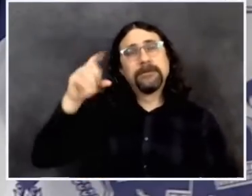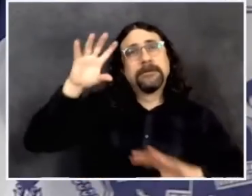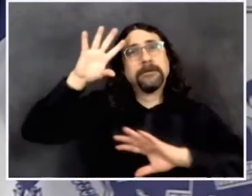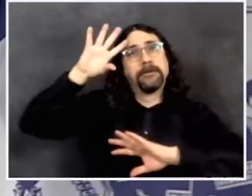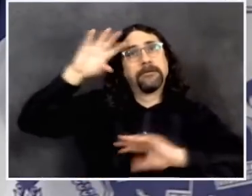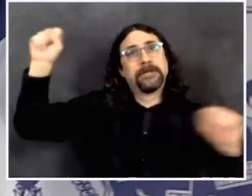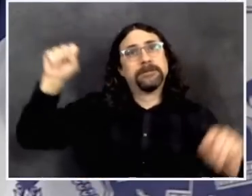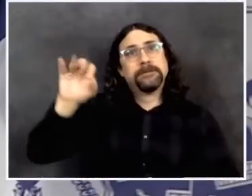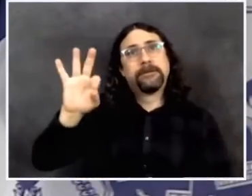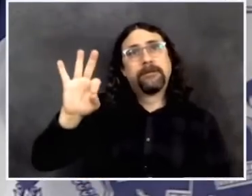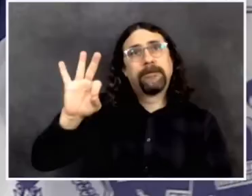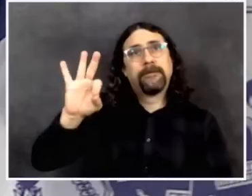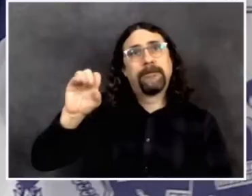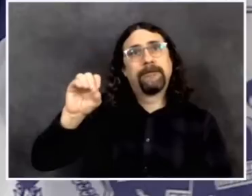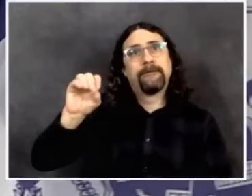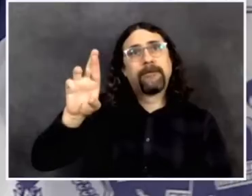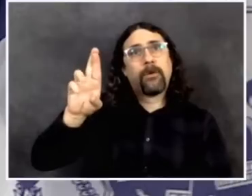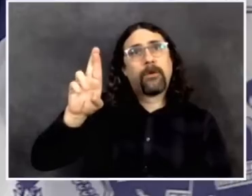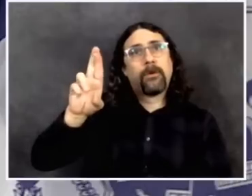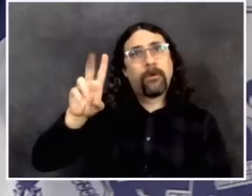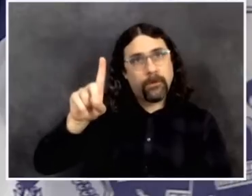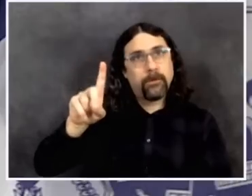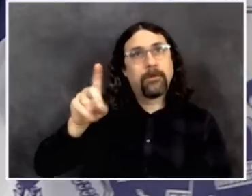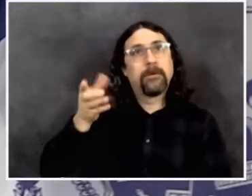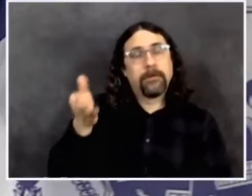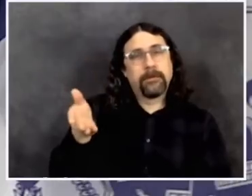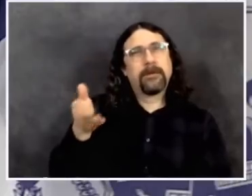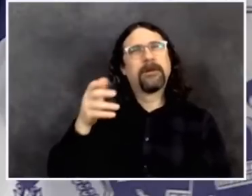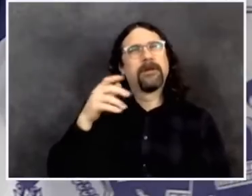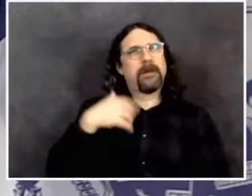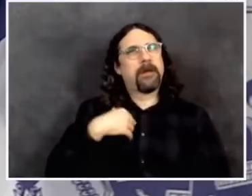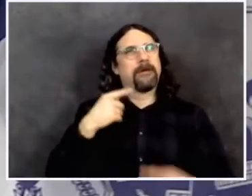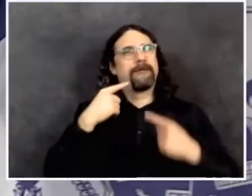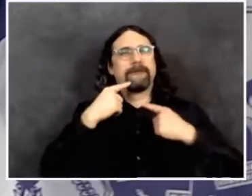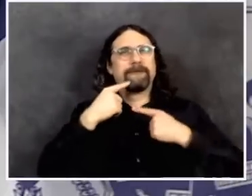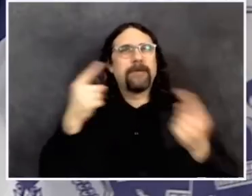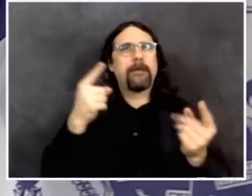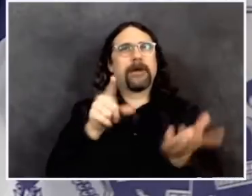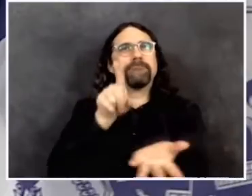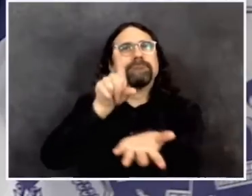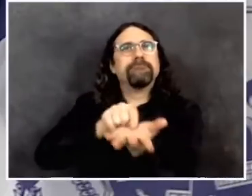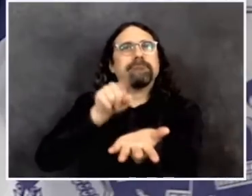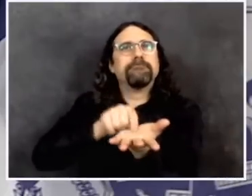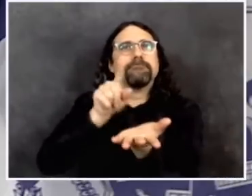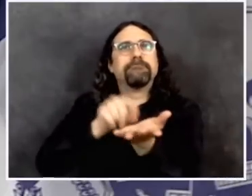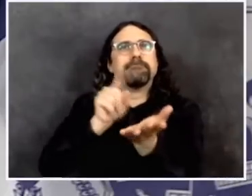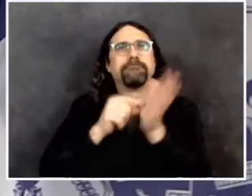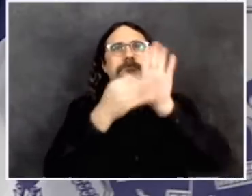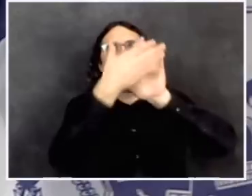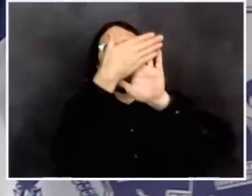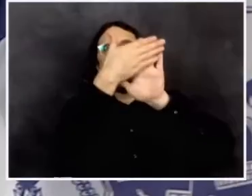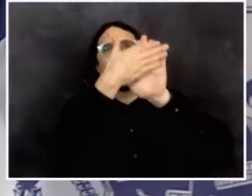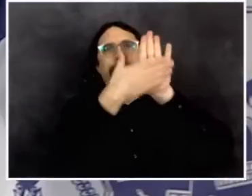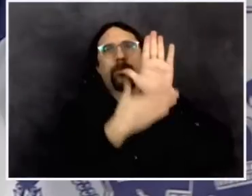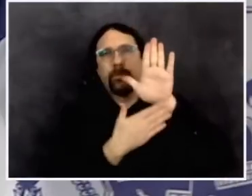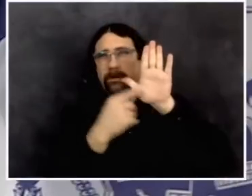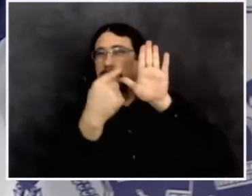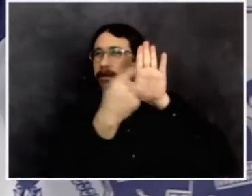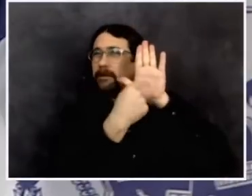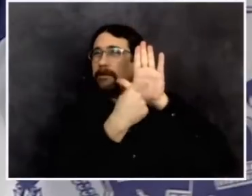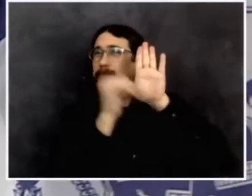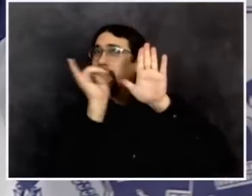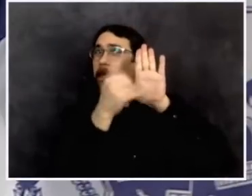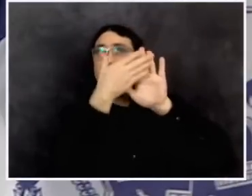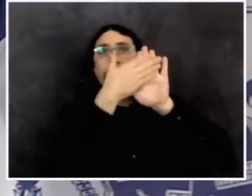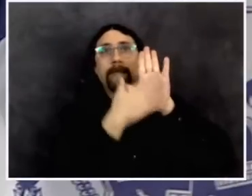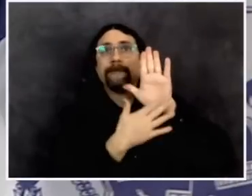cover that said, Ford to city, drop dead. So my question is, Mr. Trump, Mr. President, are you going to save New